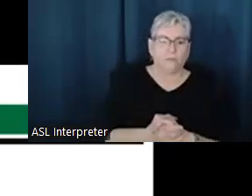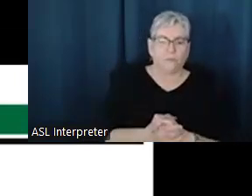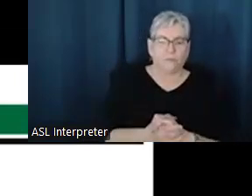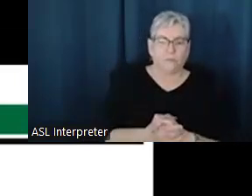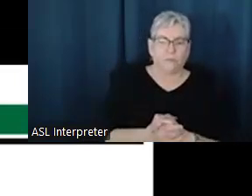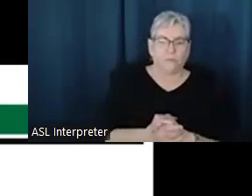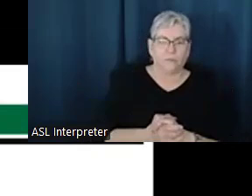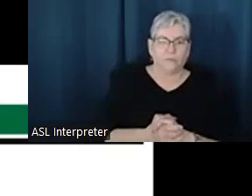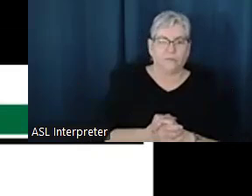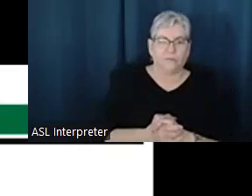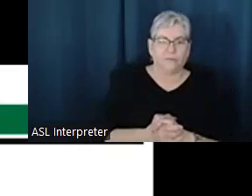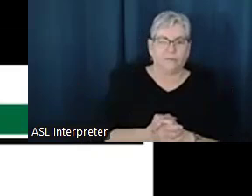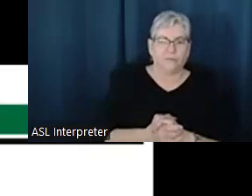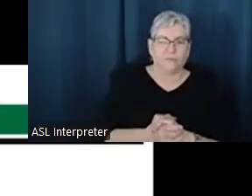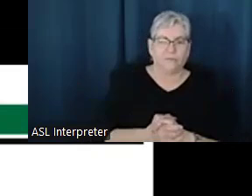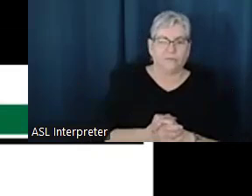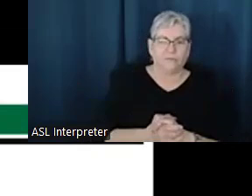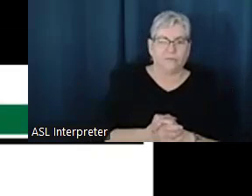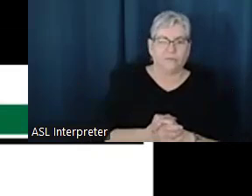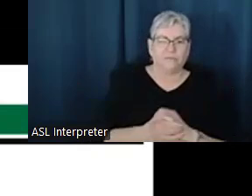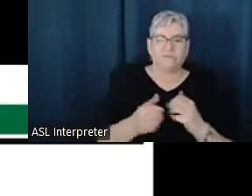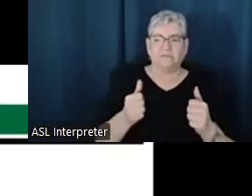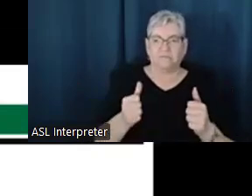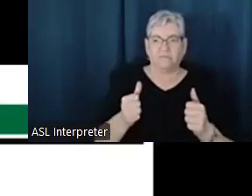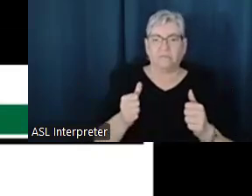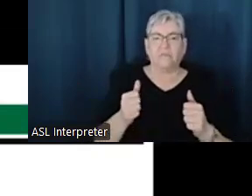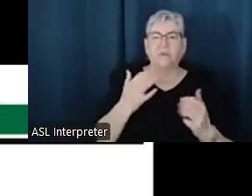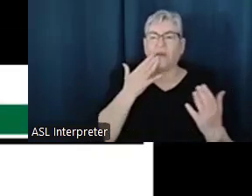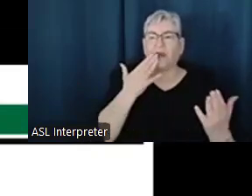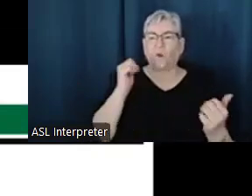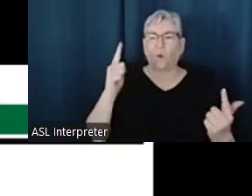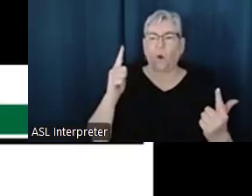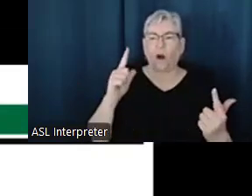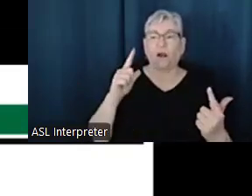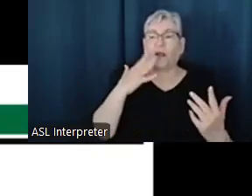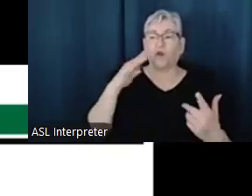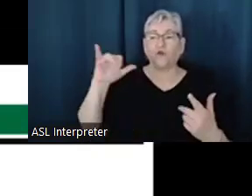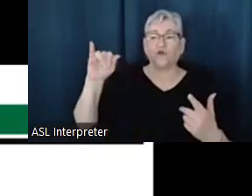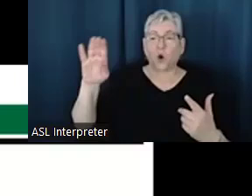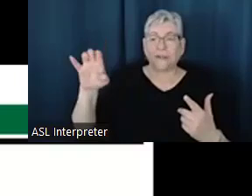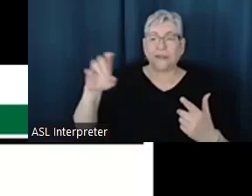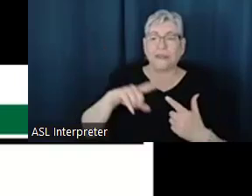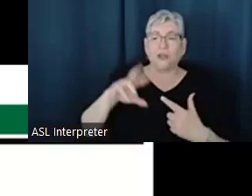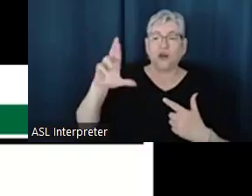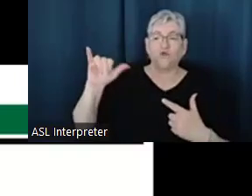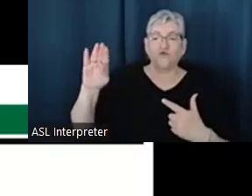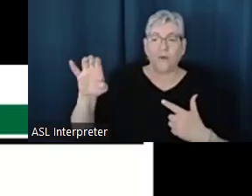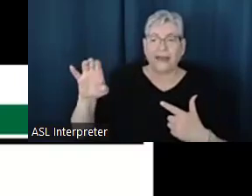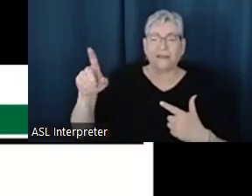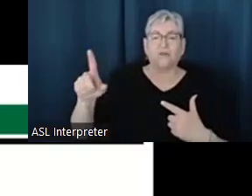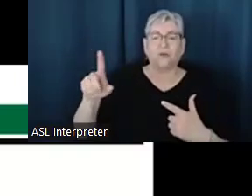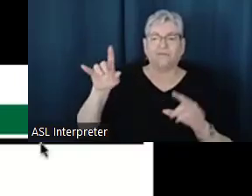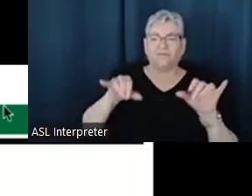Sounds good. Thank you all so much. Thank you, Josie, Rays, and all of you for hanging out here with me and talking about